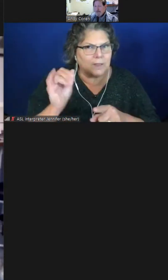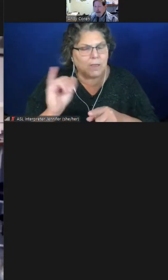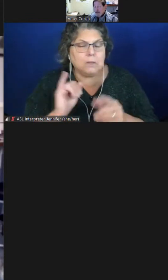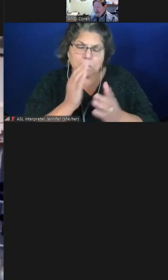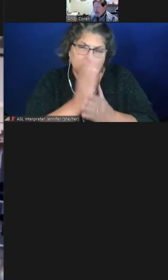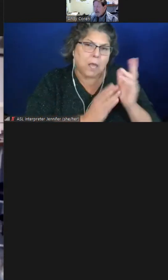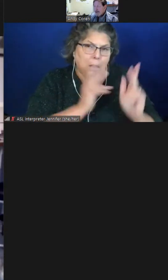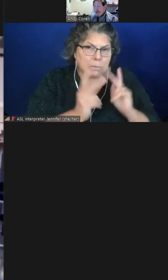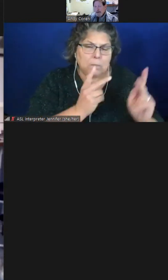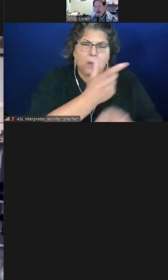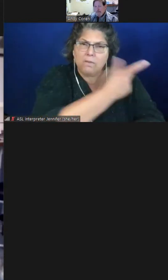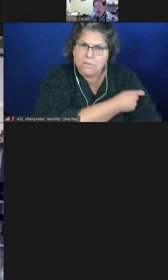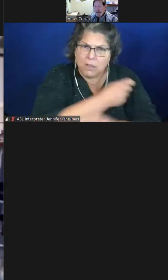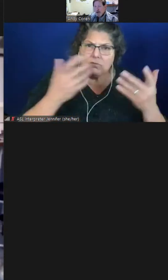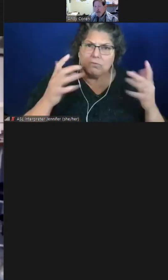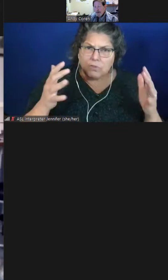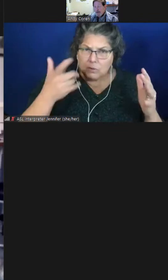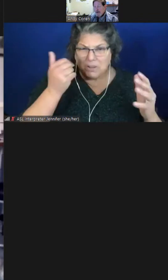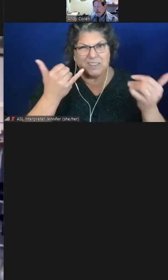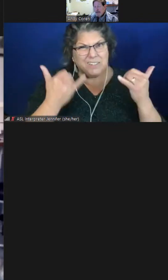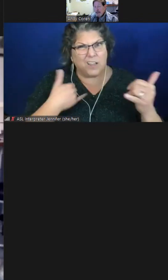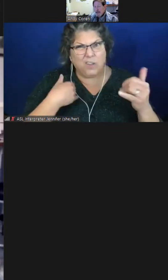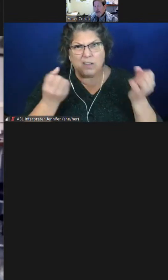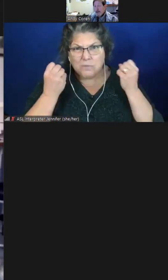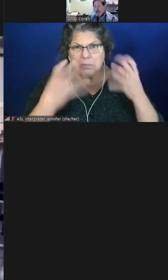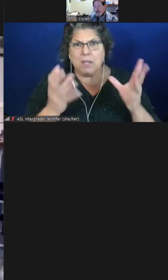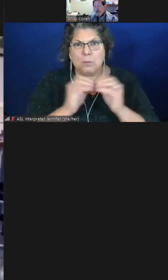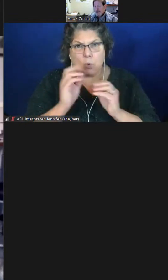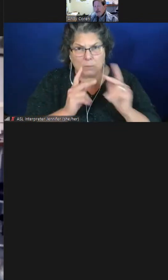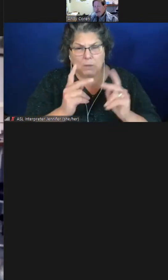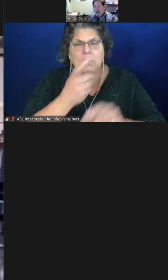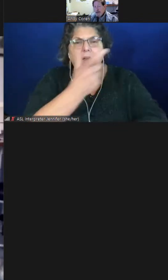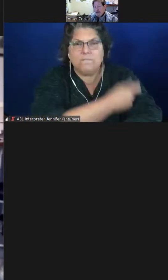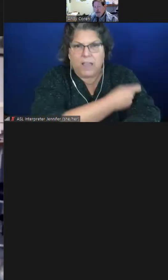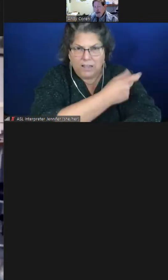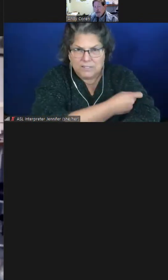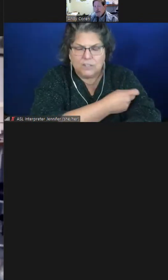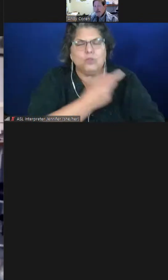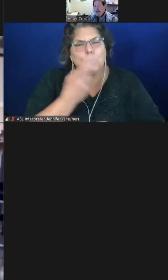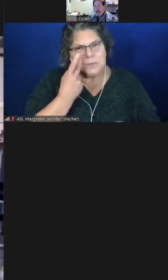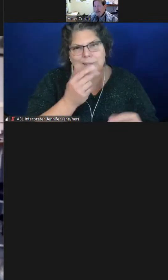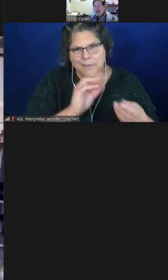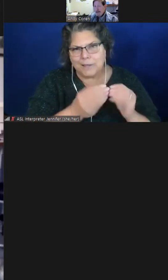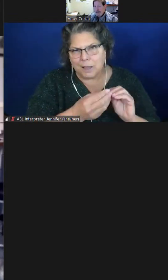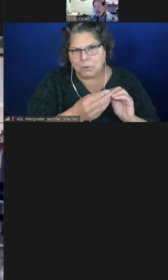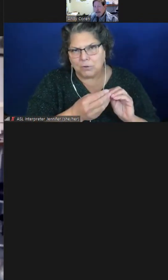been vaccinated because now we have many more people vaccinated. So you're going to see those numbers rise.